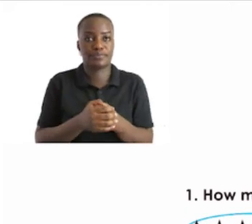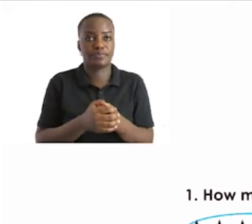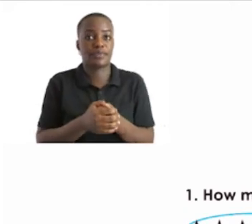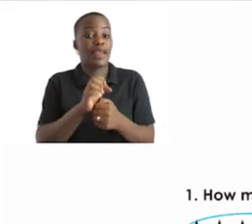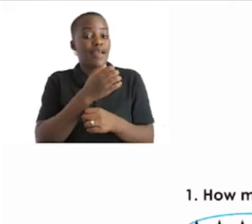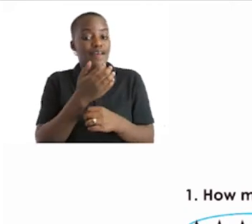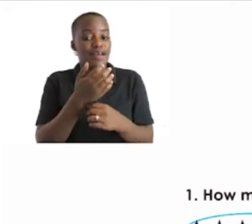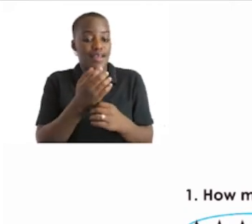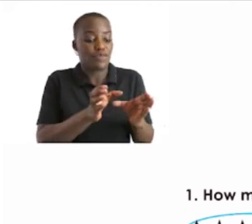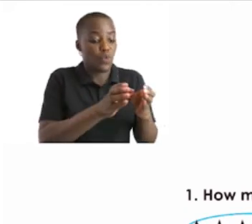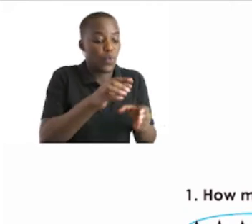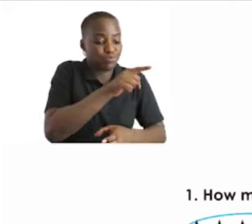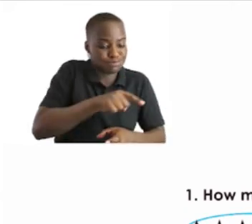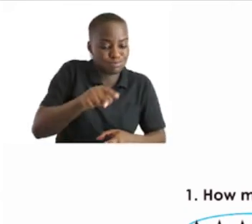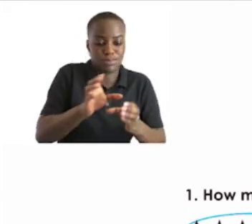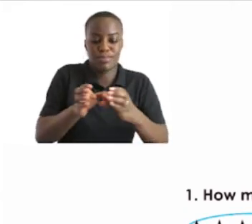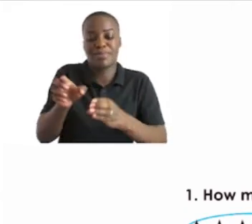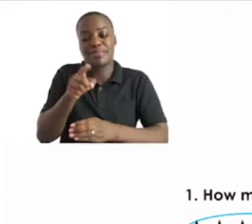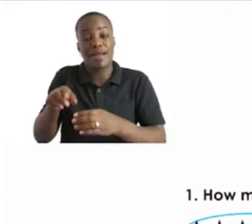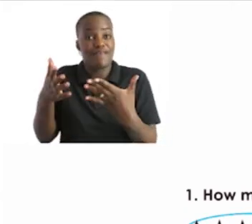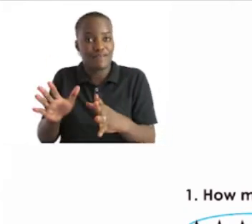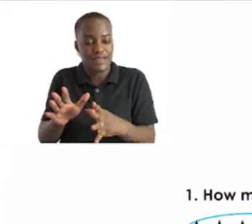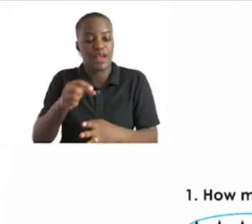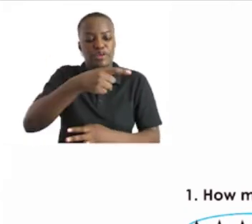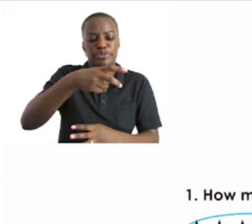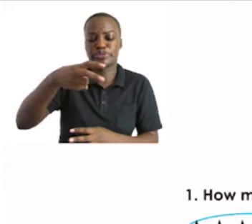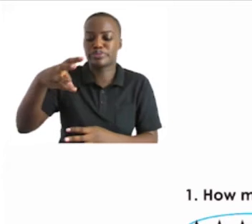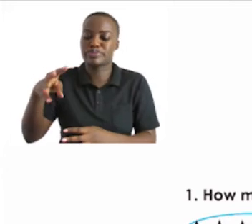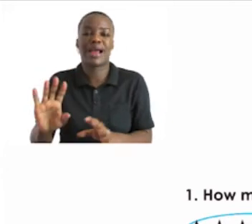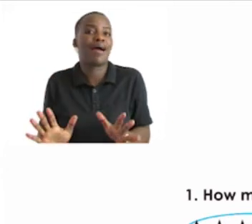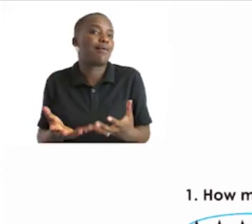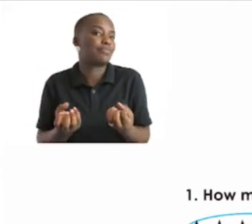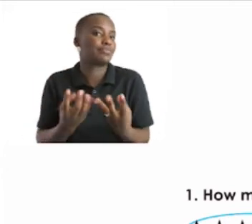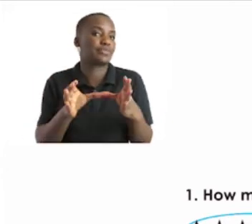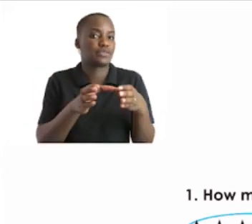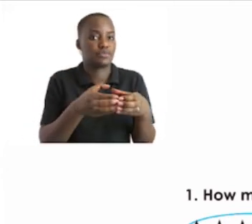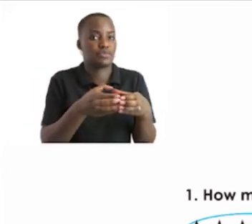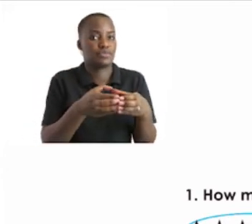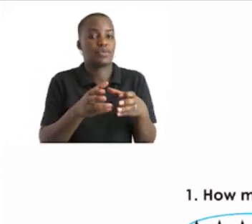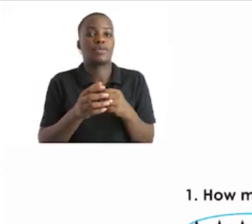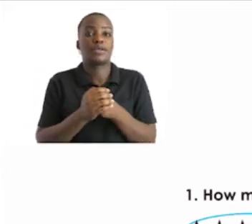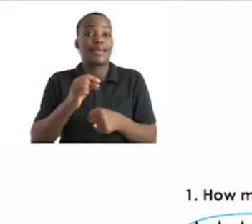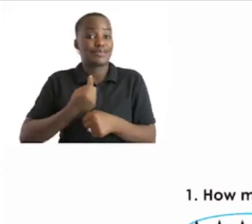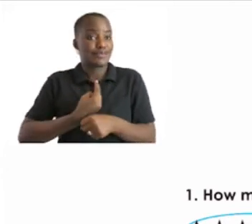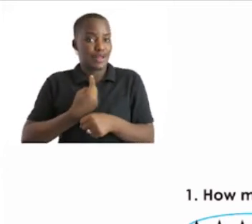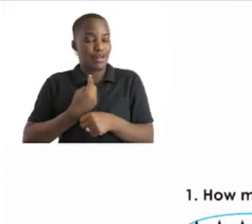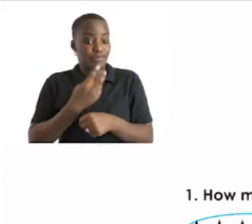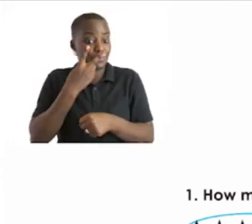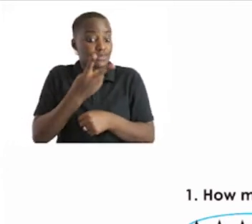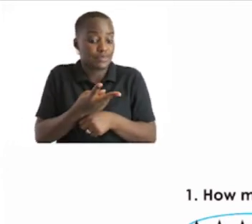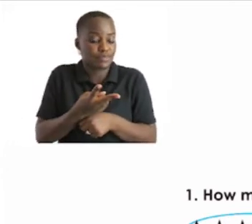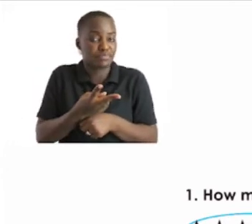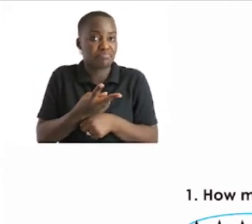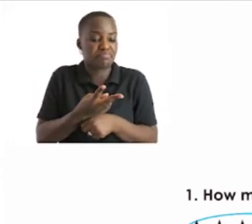to count the groups themselves. You can also see and count by yourselves